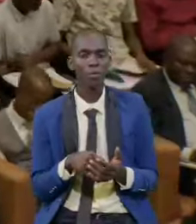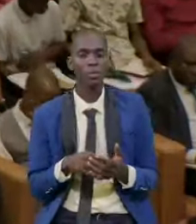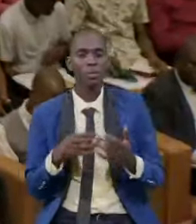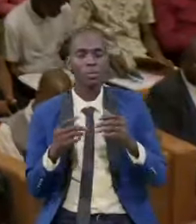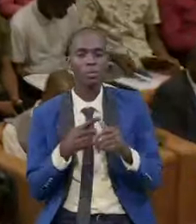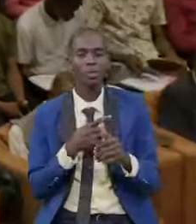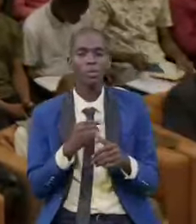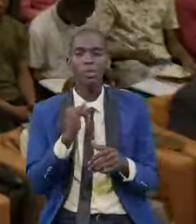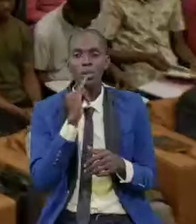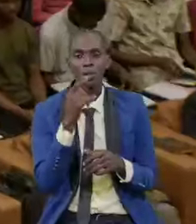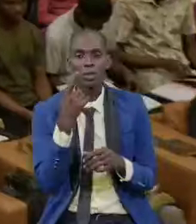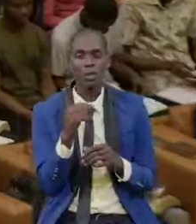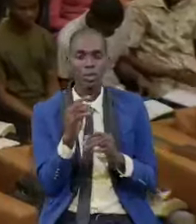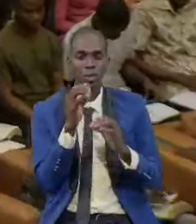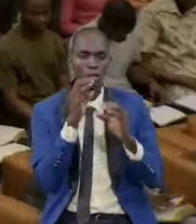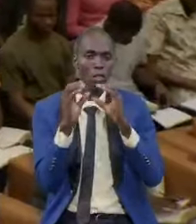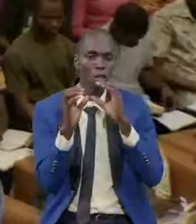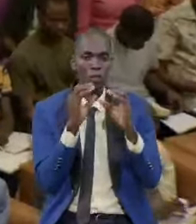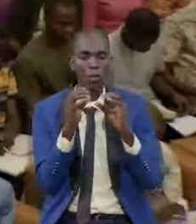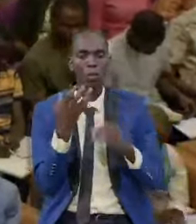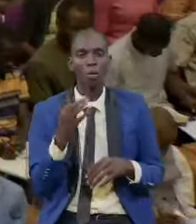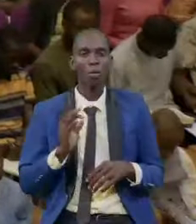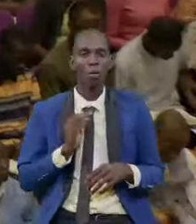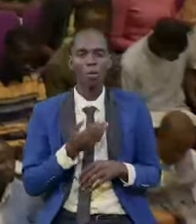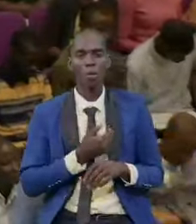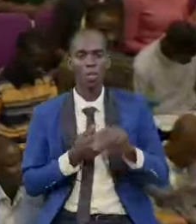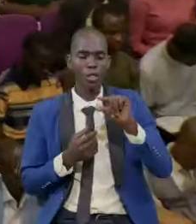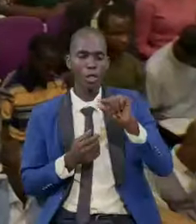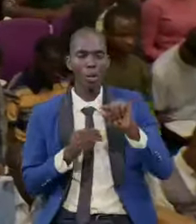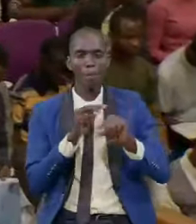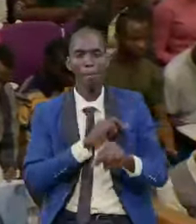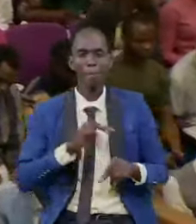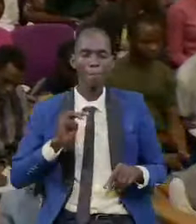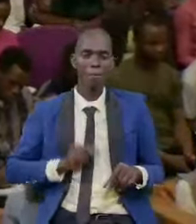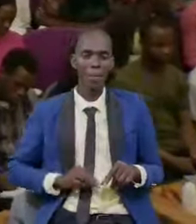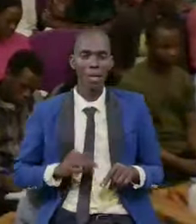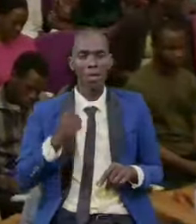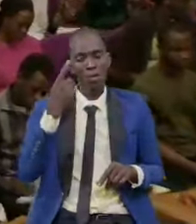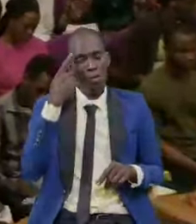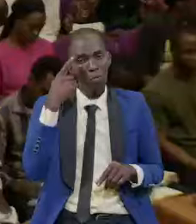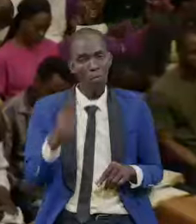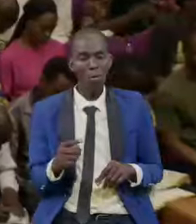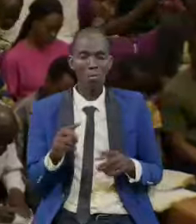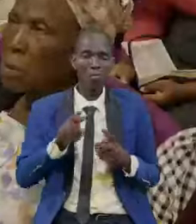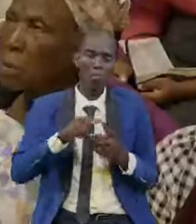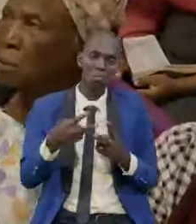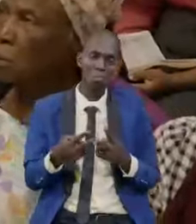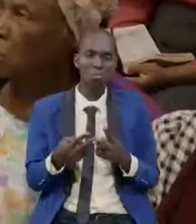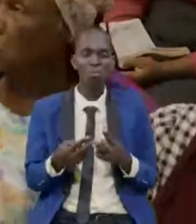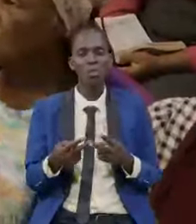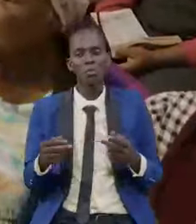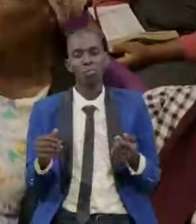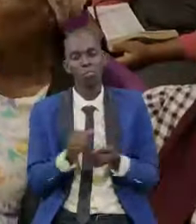communication of our little member for either condemnation